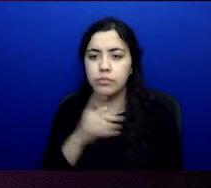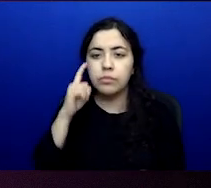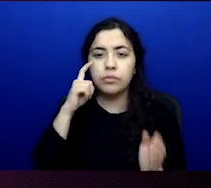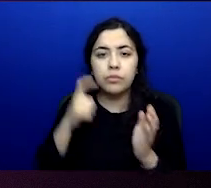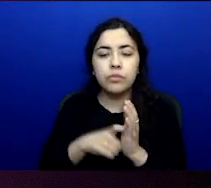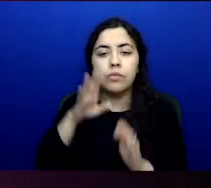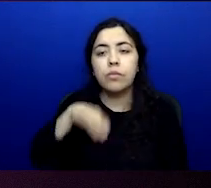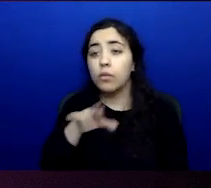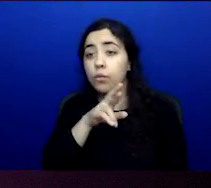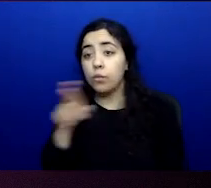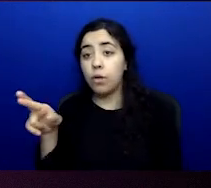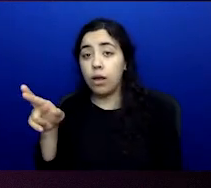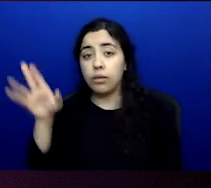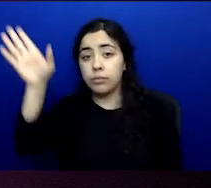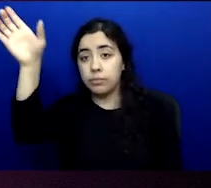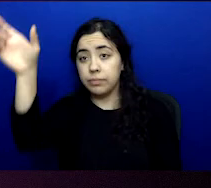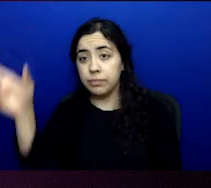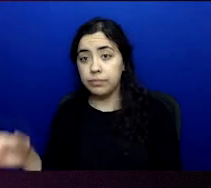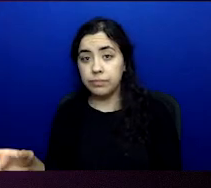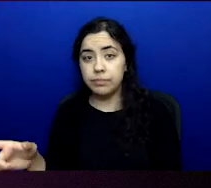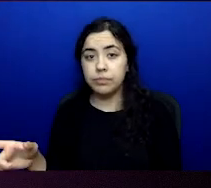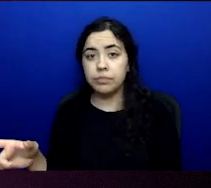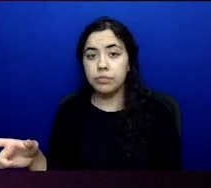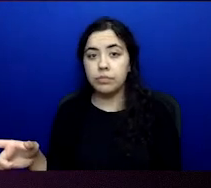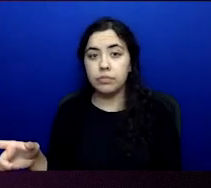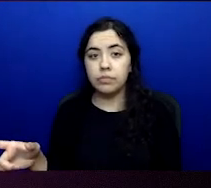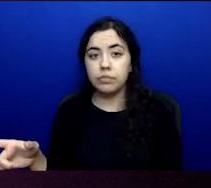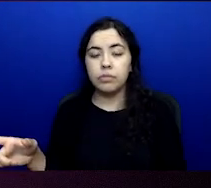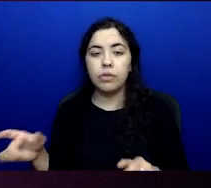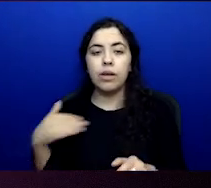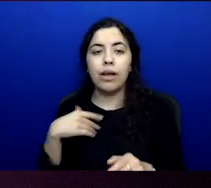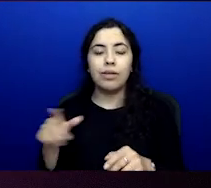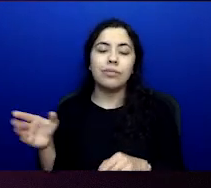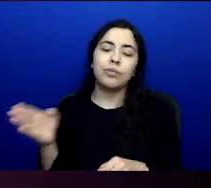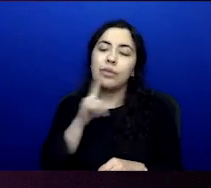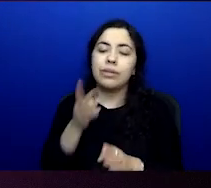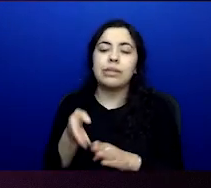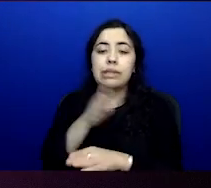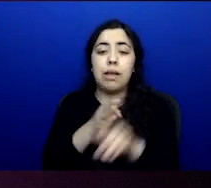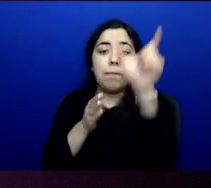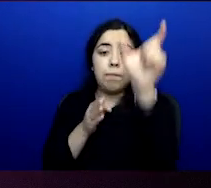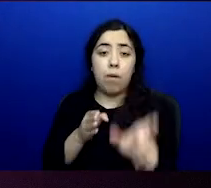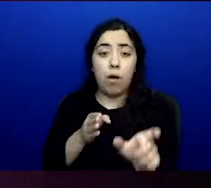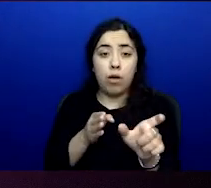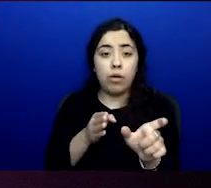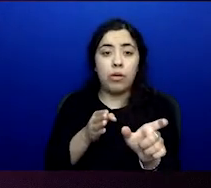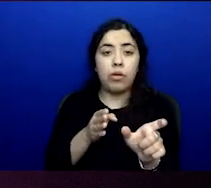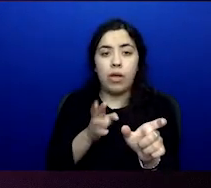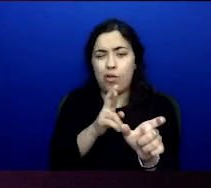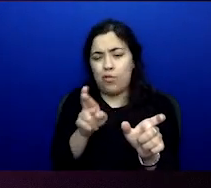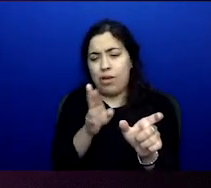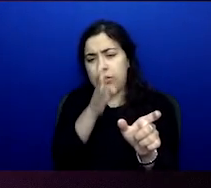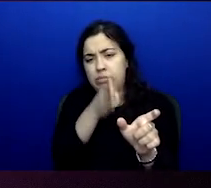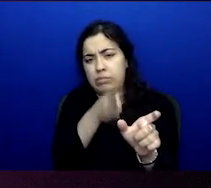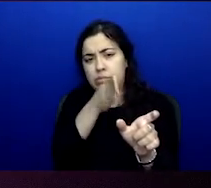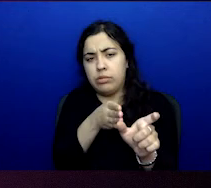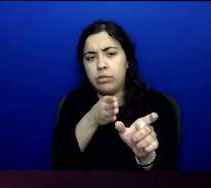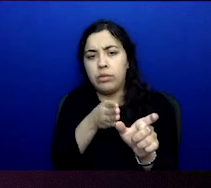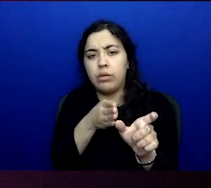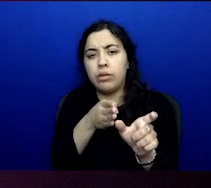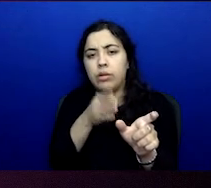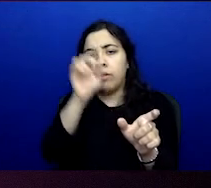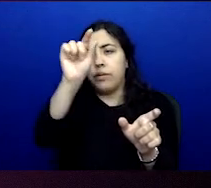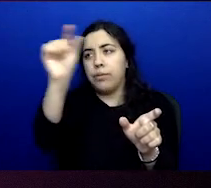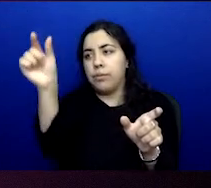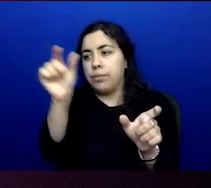on the right here, our sidebar on the most right. So our sidebar is mainly consists of we will list all the elements by just 4